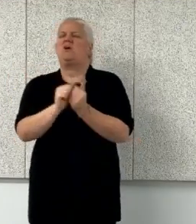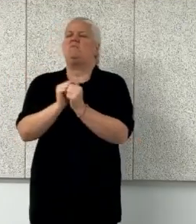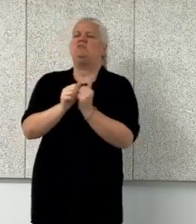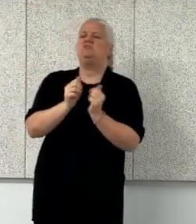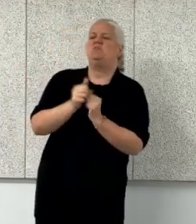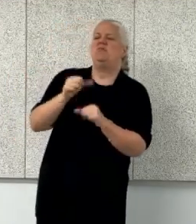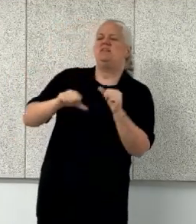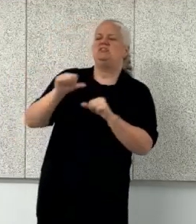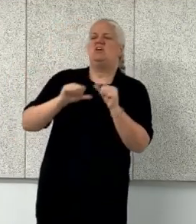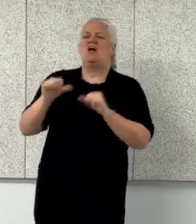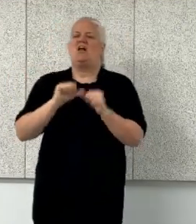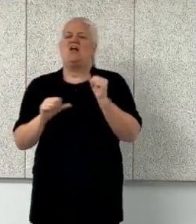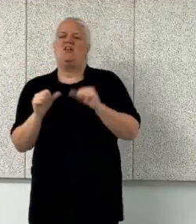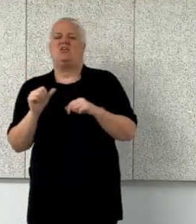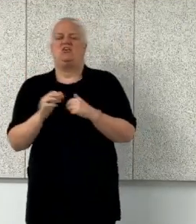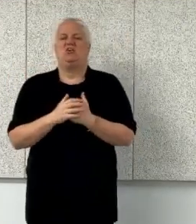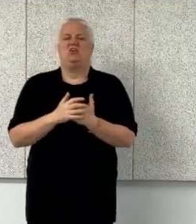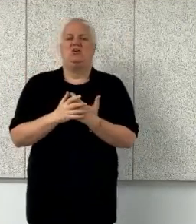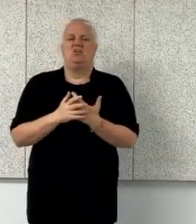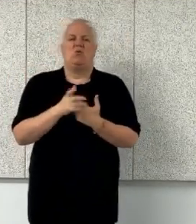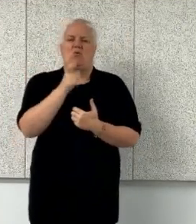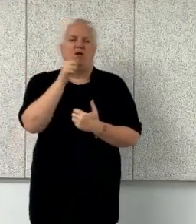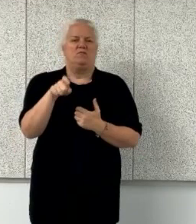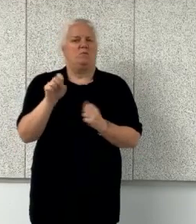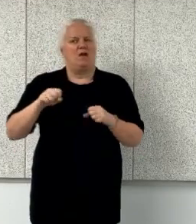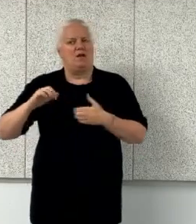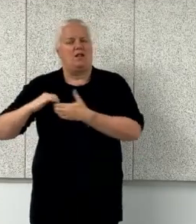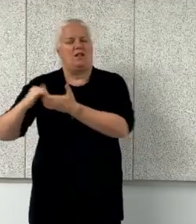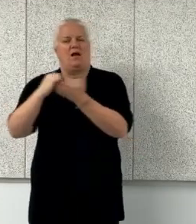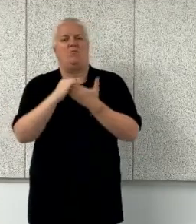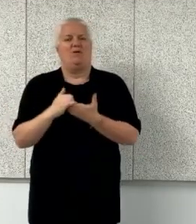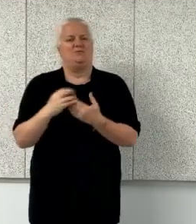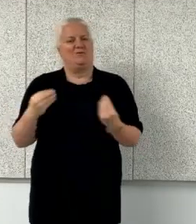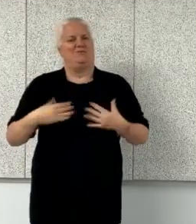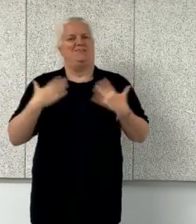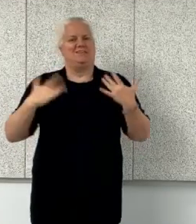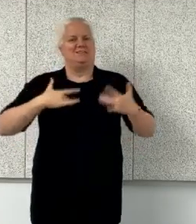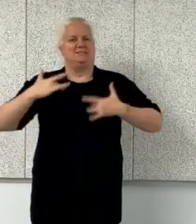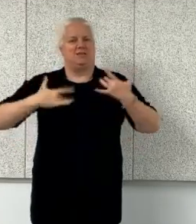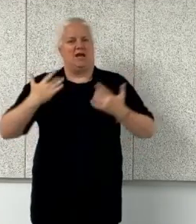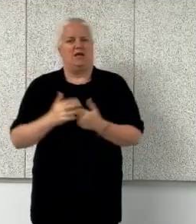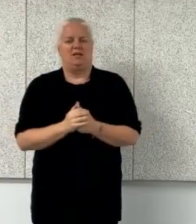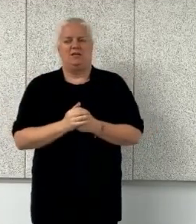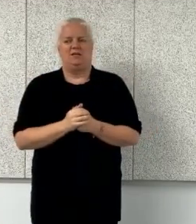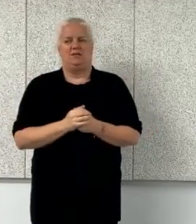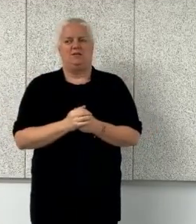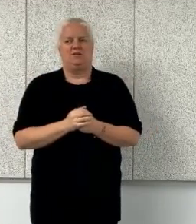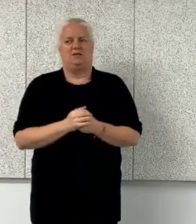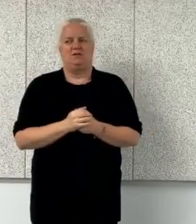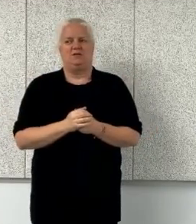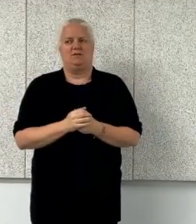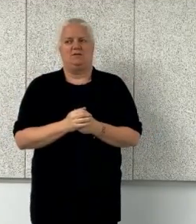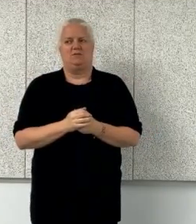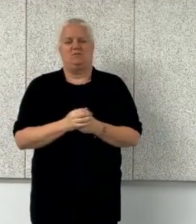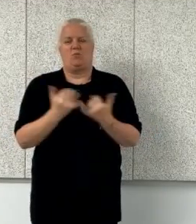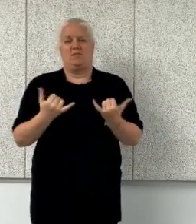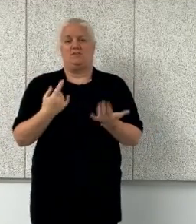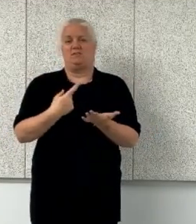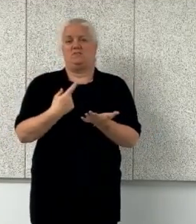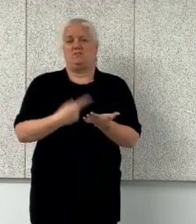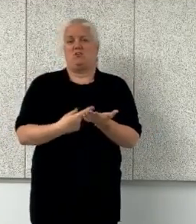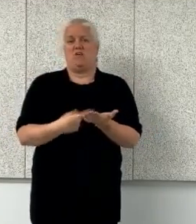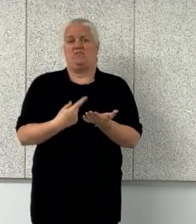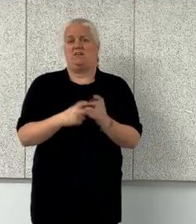the unsexy part, let's just say it that way. And so that makes me really excited. And coming out of this conversation, something that's going to stick with me is